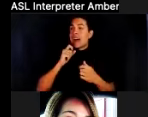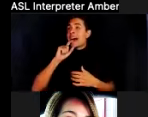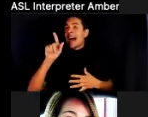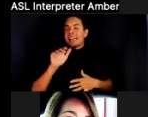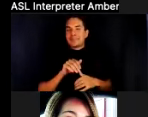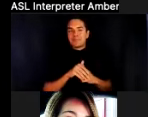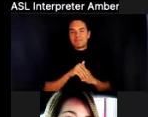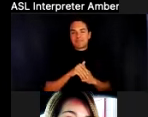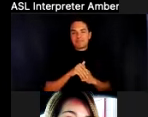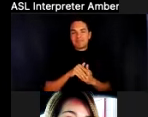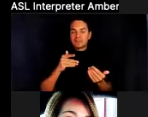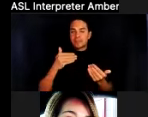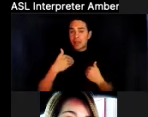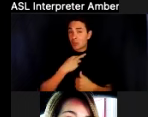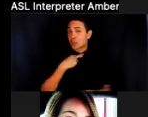risks, right?